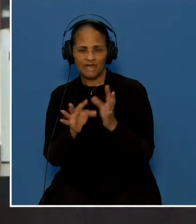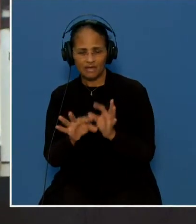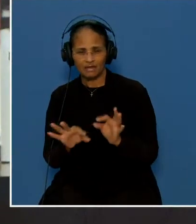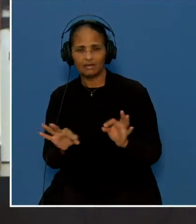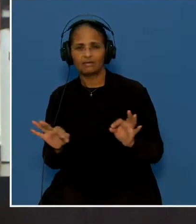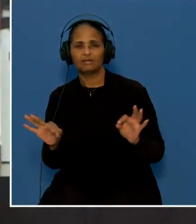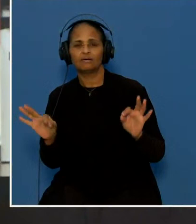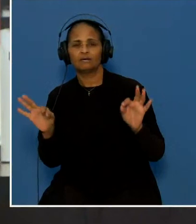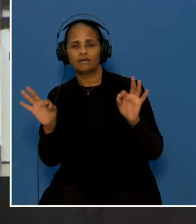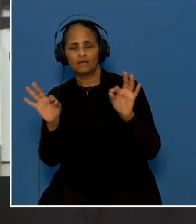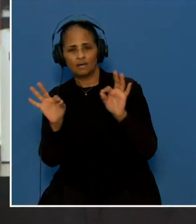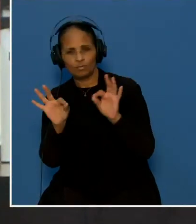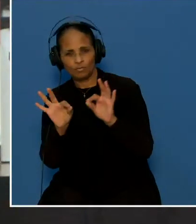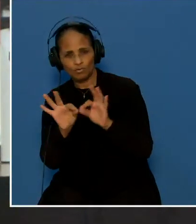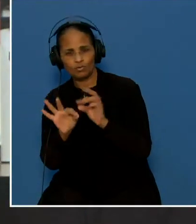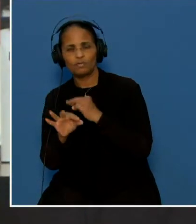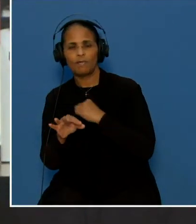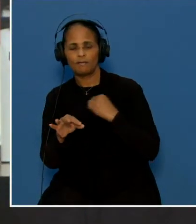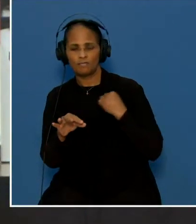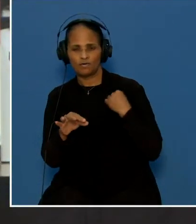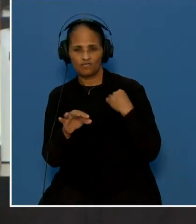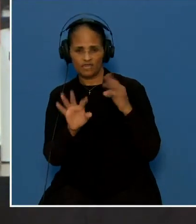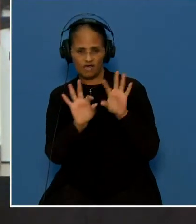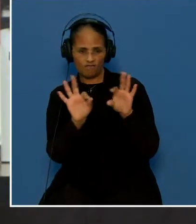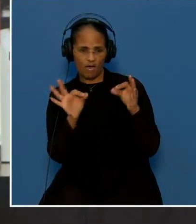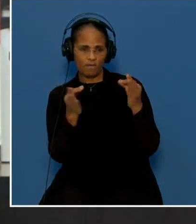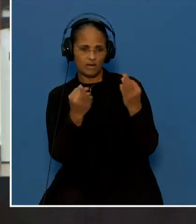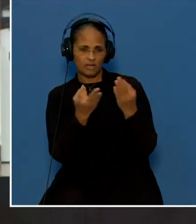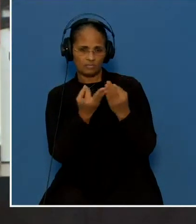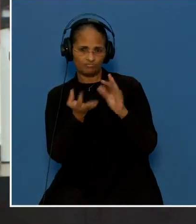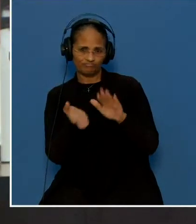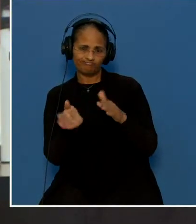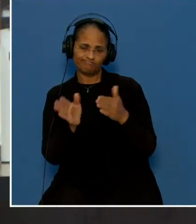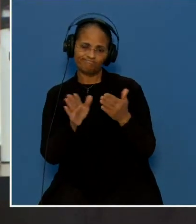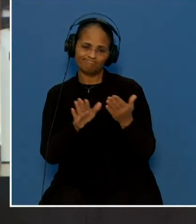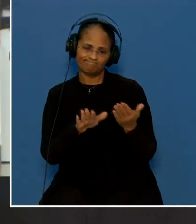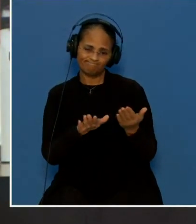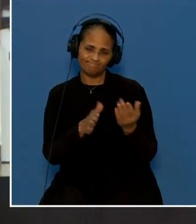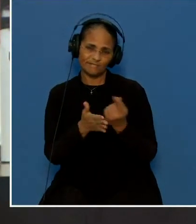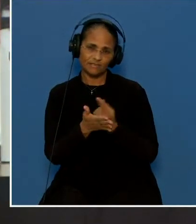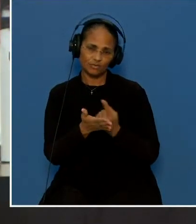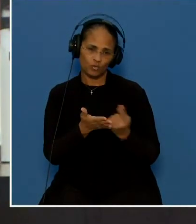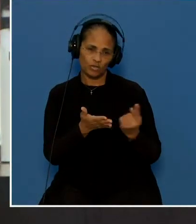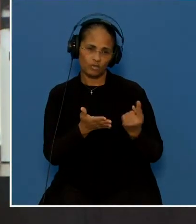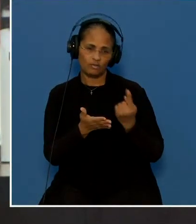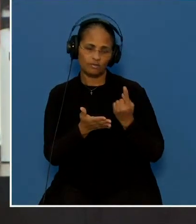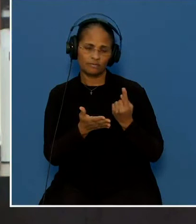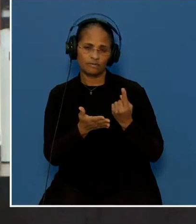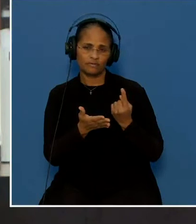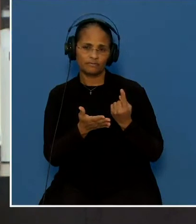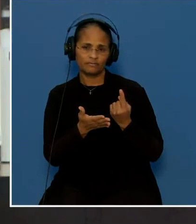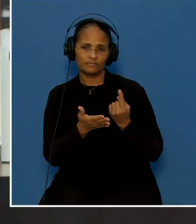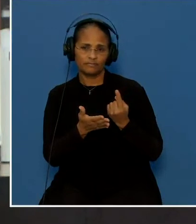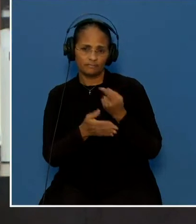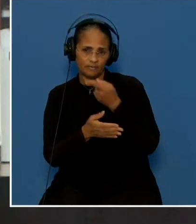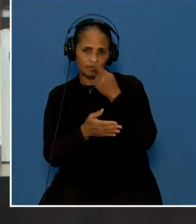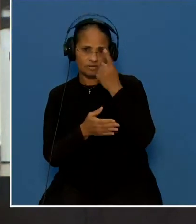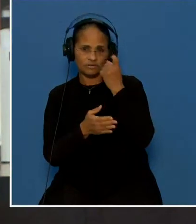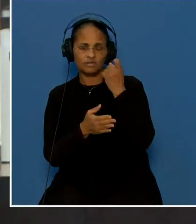important member of their family this past week as a result of the